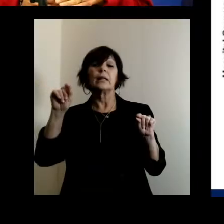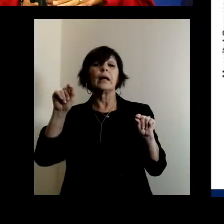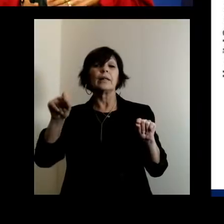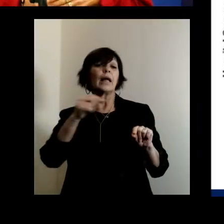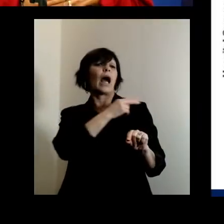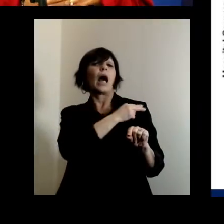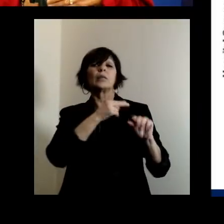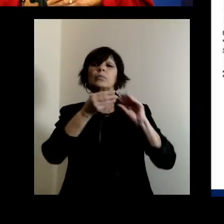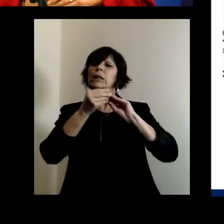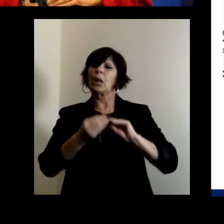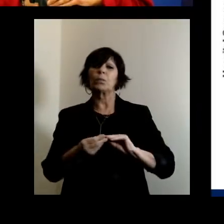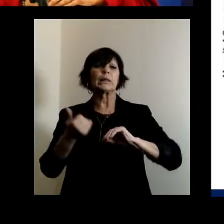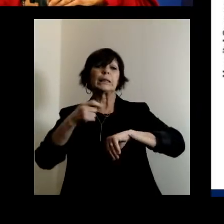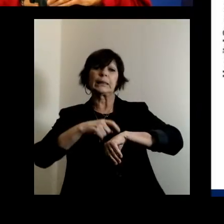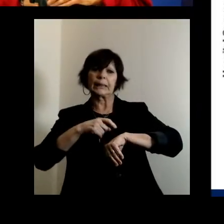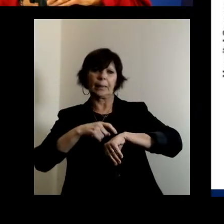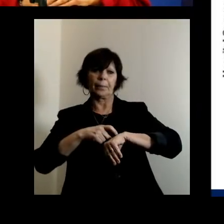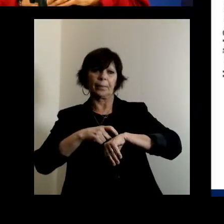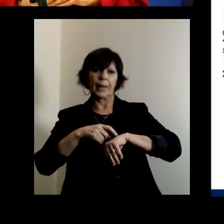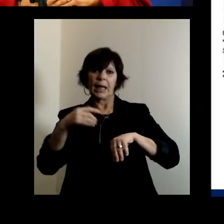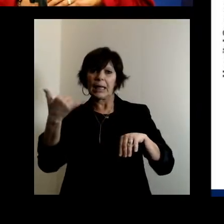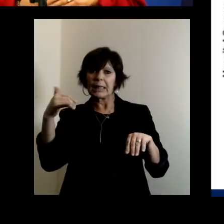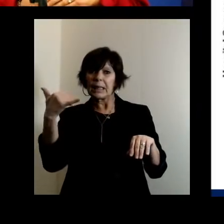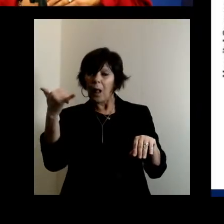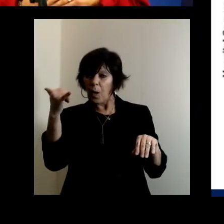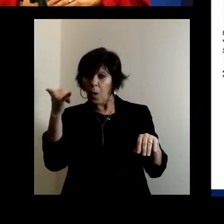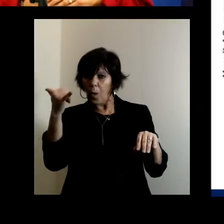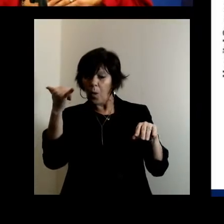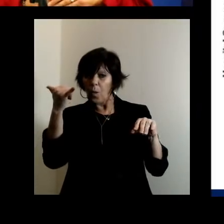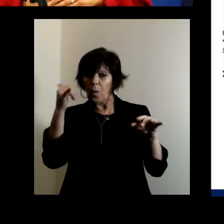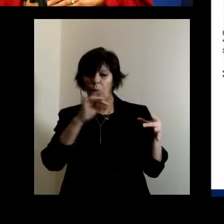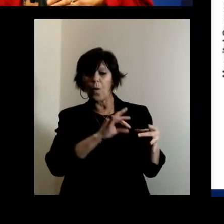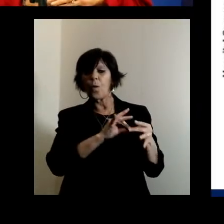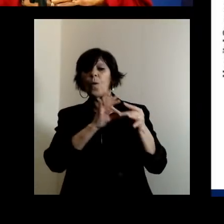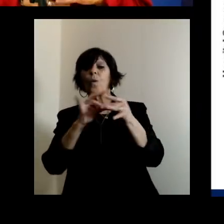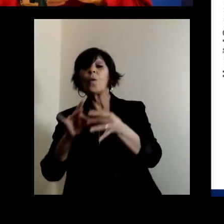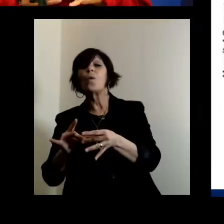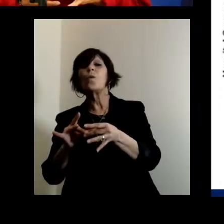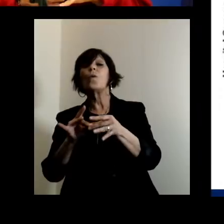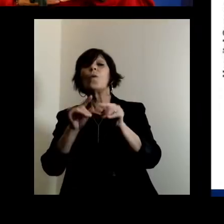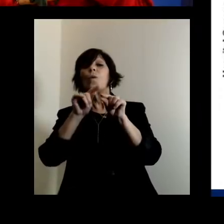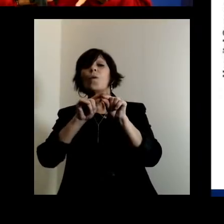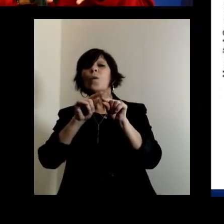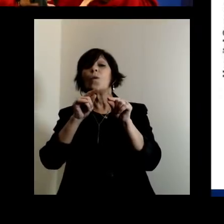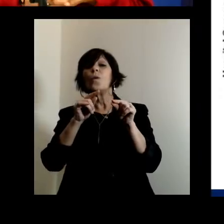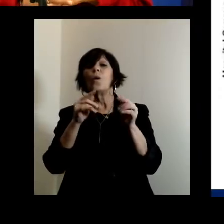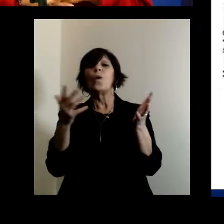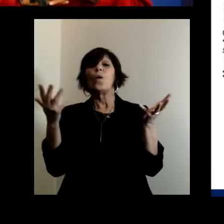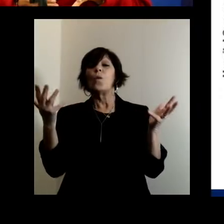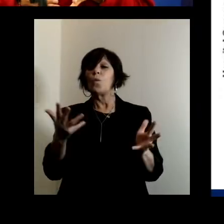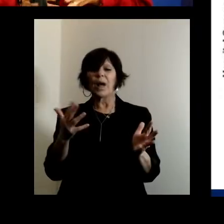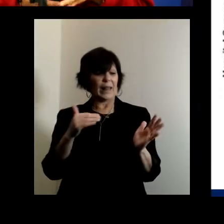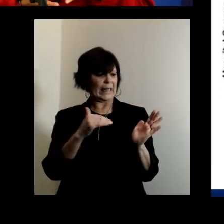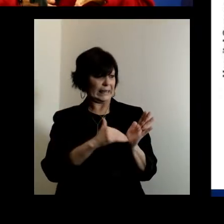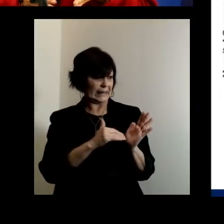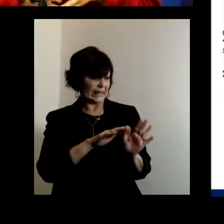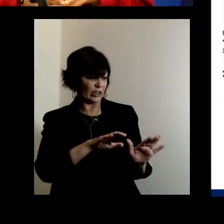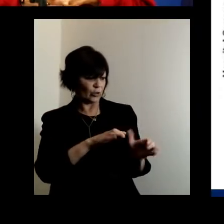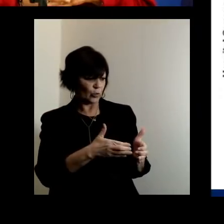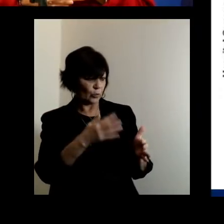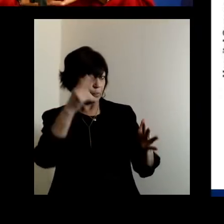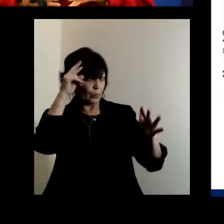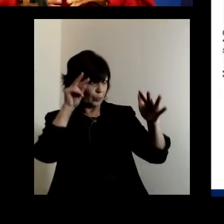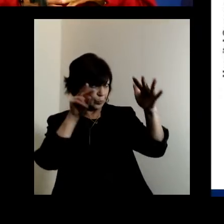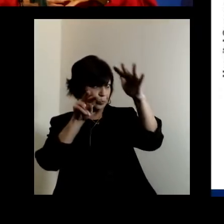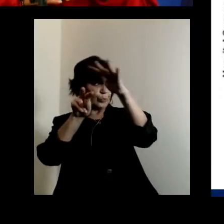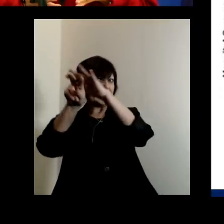in time. And then the yellow line corresponds to what Dr. Winkelstein and his group is predicting